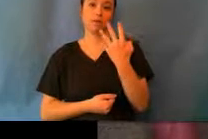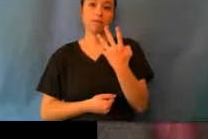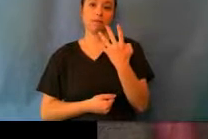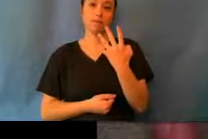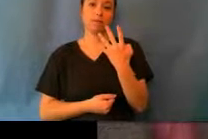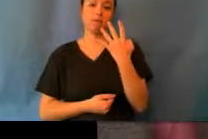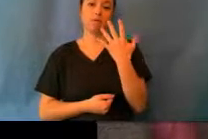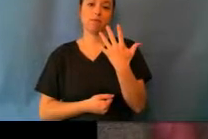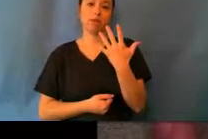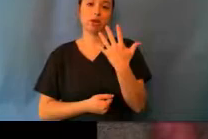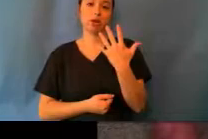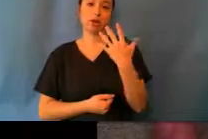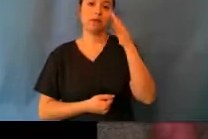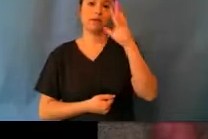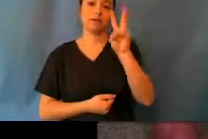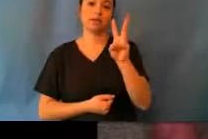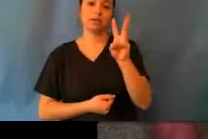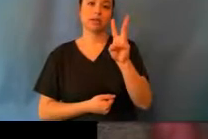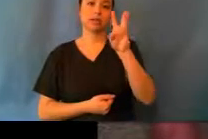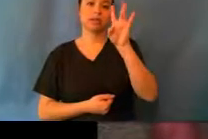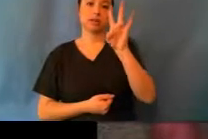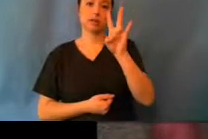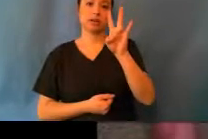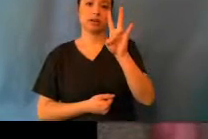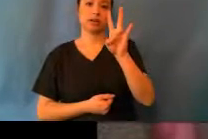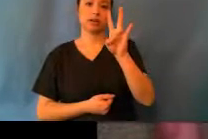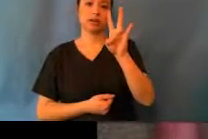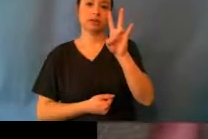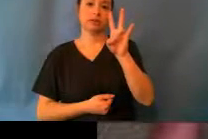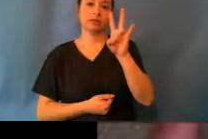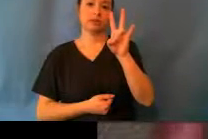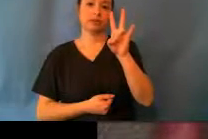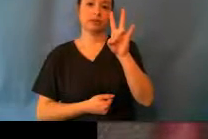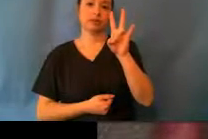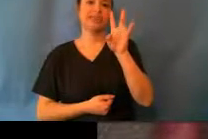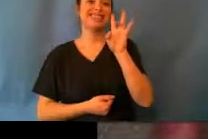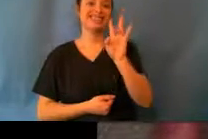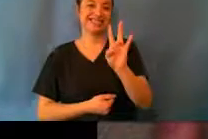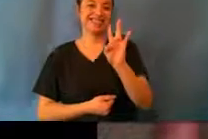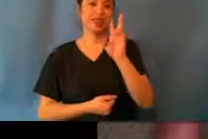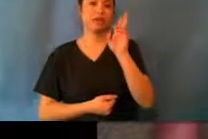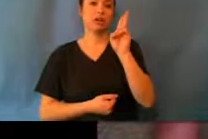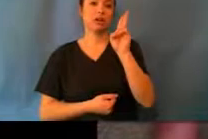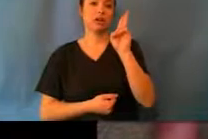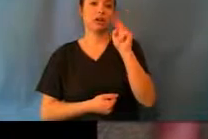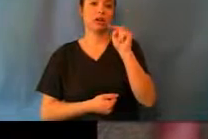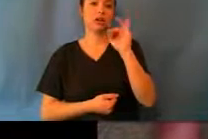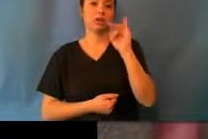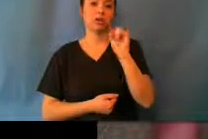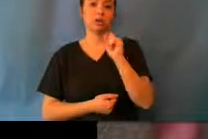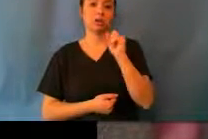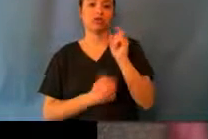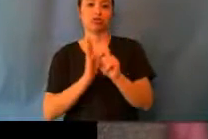3, 4, 5, 6, 7. He is 7 units